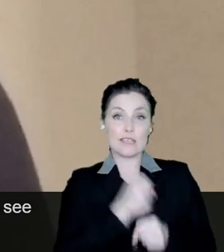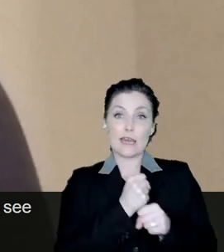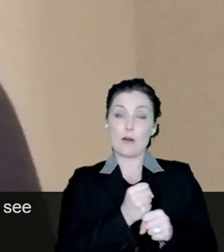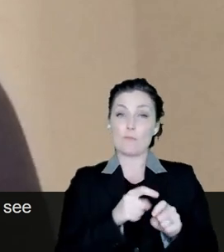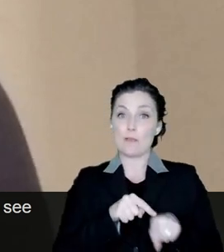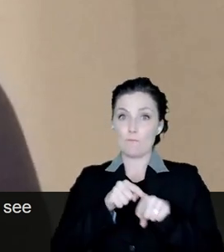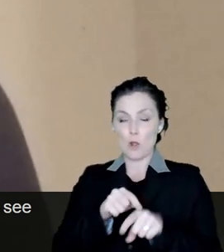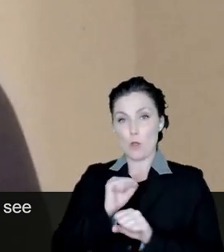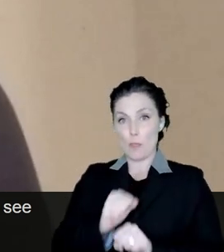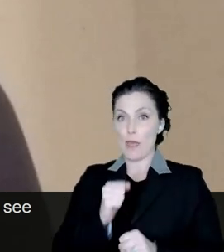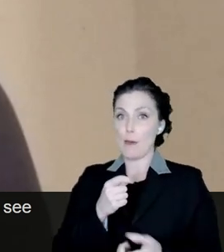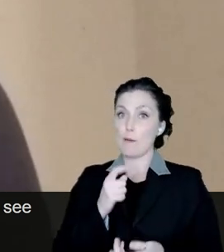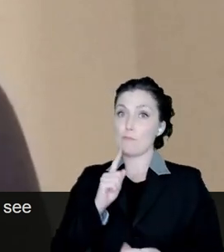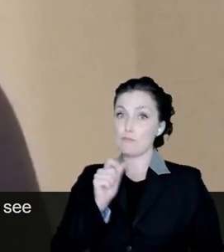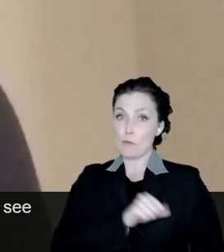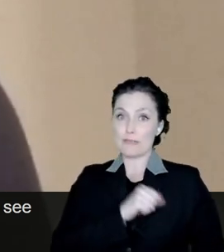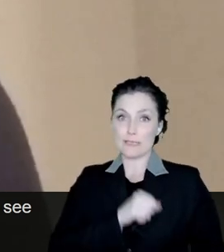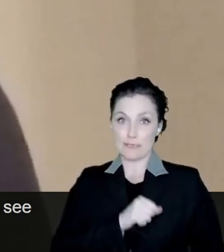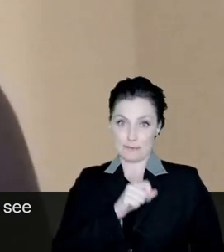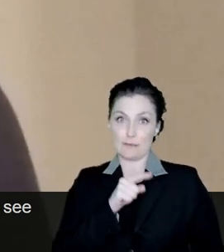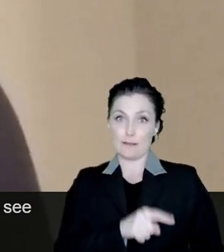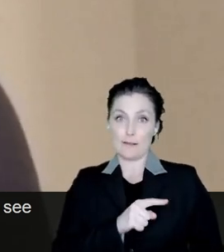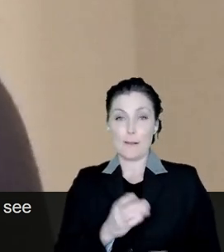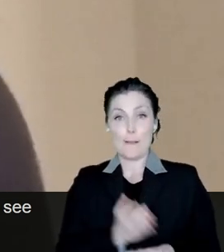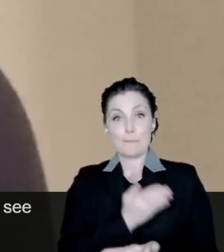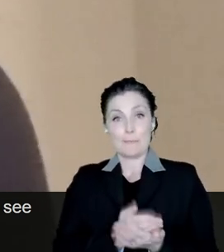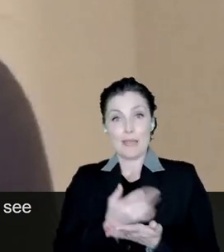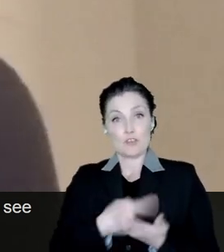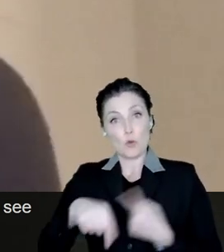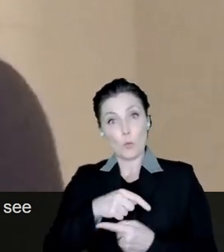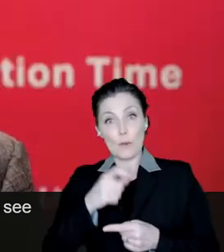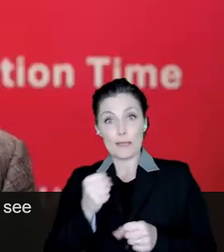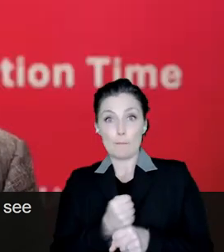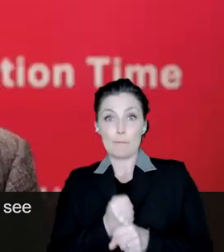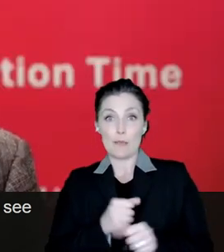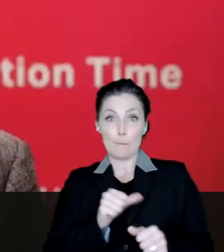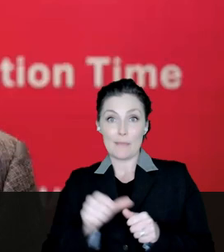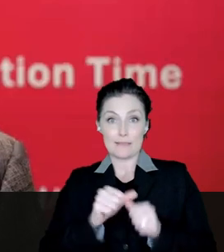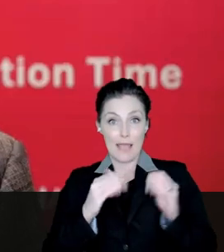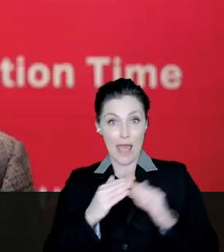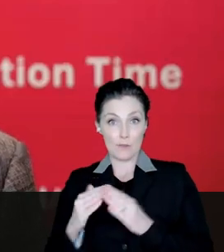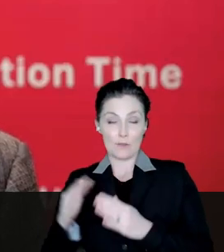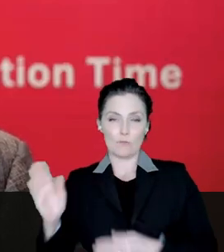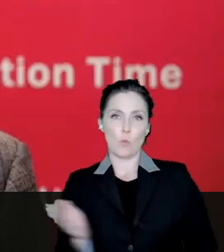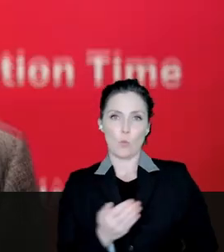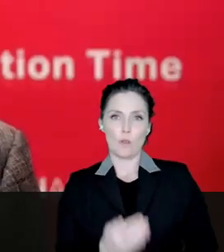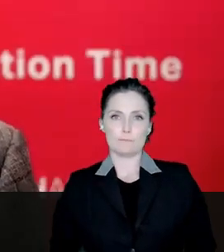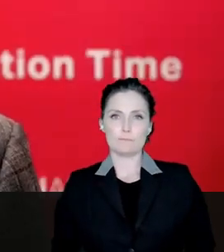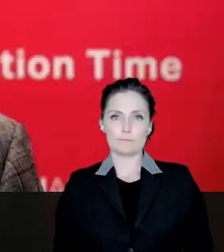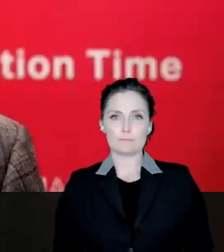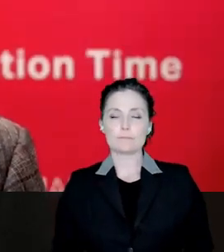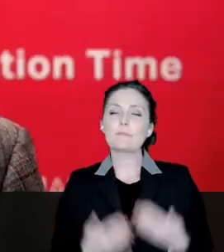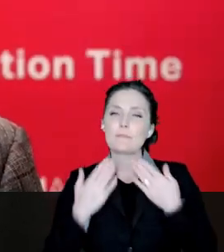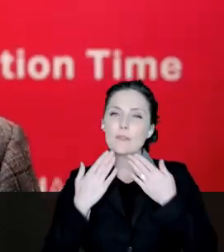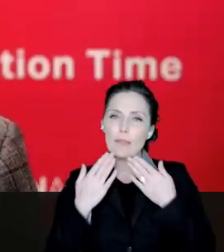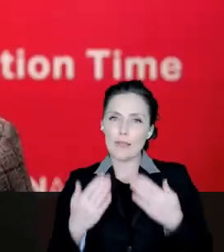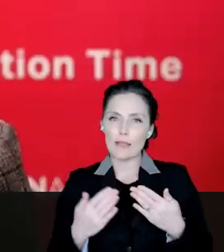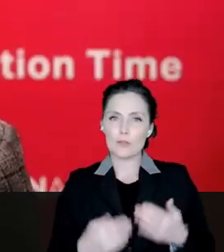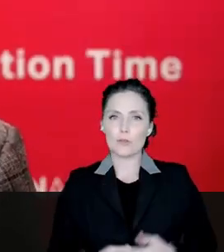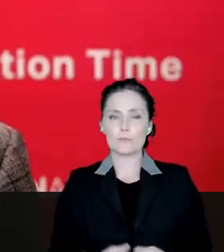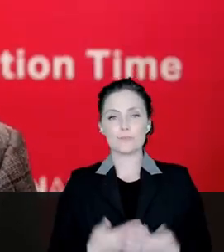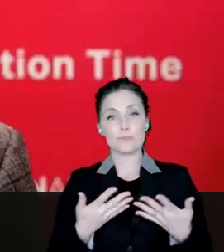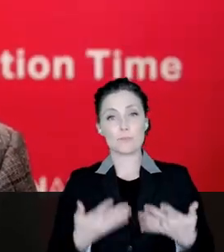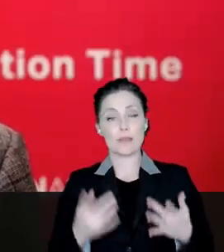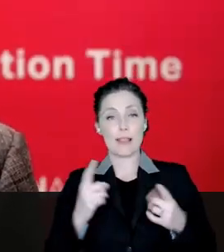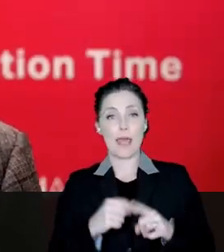to Parliament so we can start making sure that we build better housing for everyone. Thank you very much. I'm now going to move to the top liked